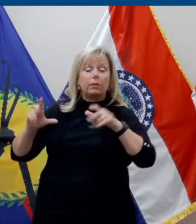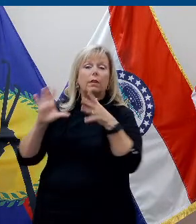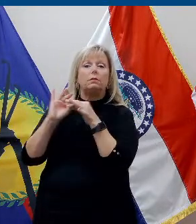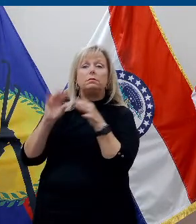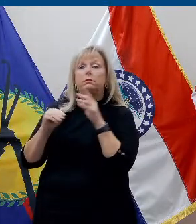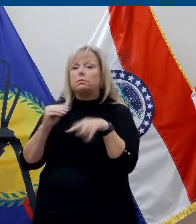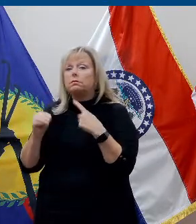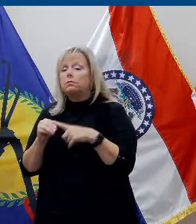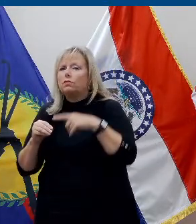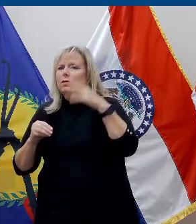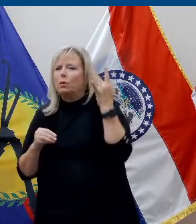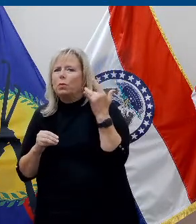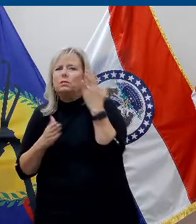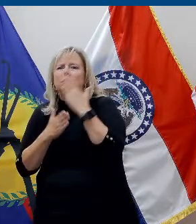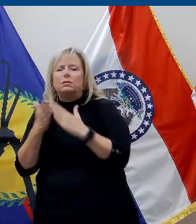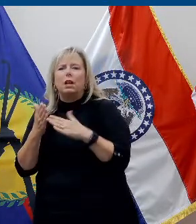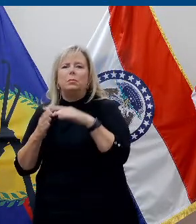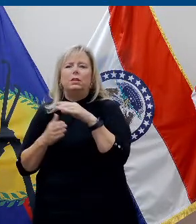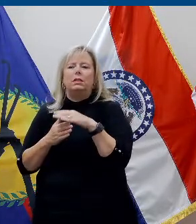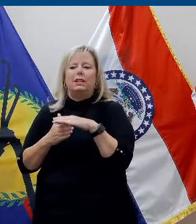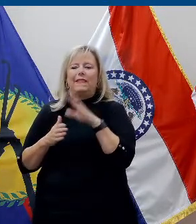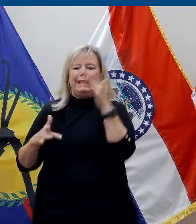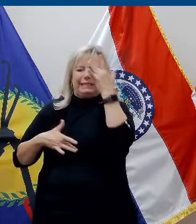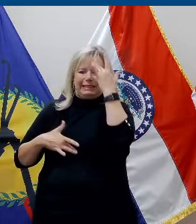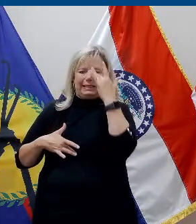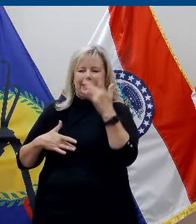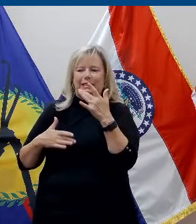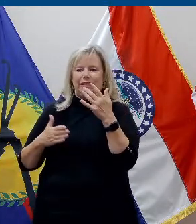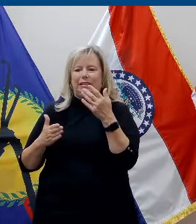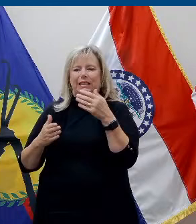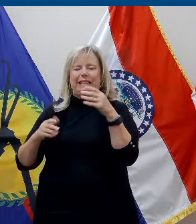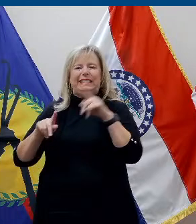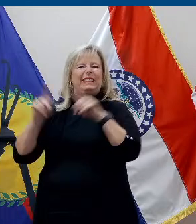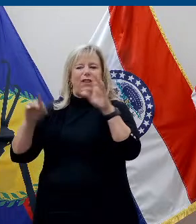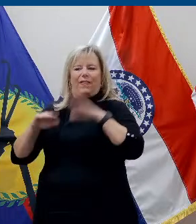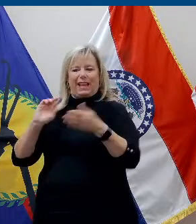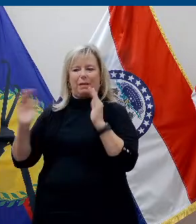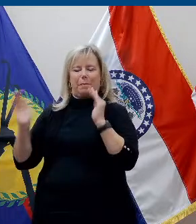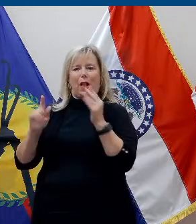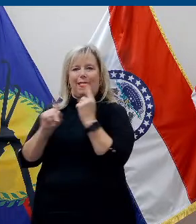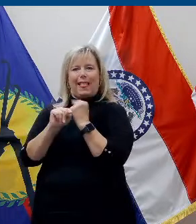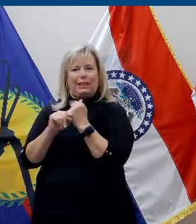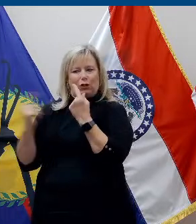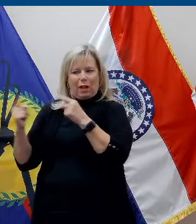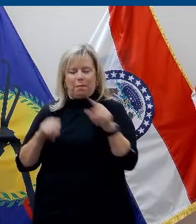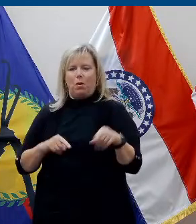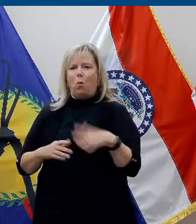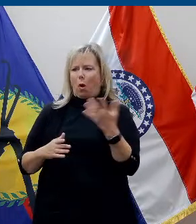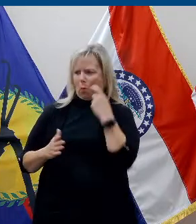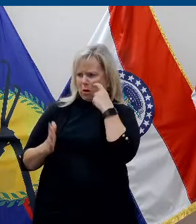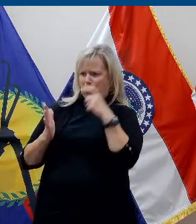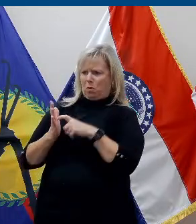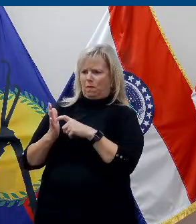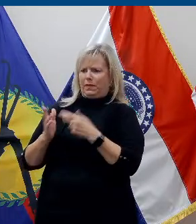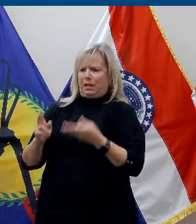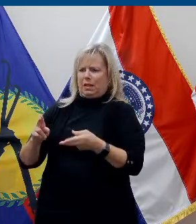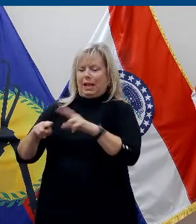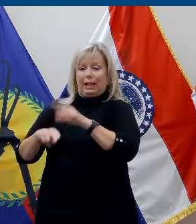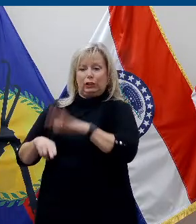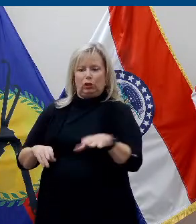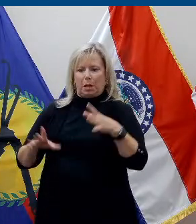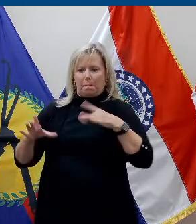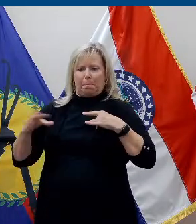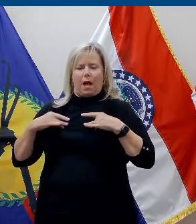talk about why we see some of this disease as being fundamentally different than last year. One of the things that we've been seeing is the rising cases in